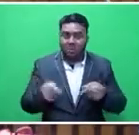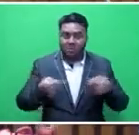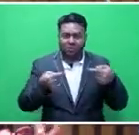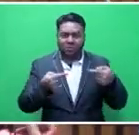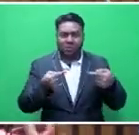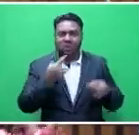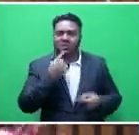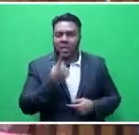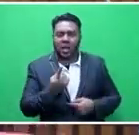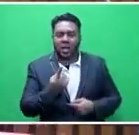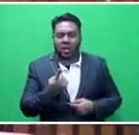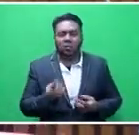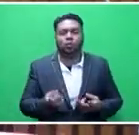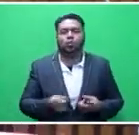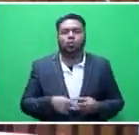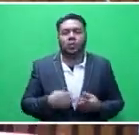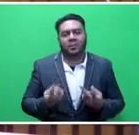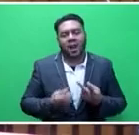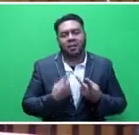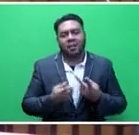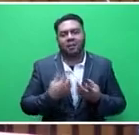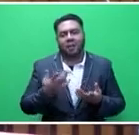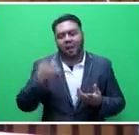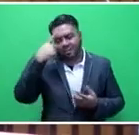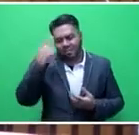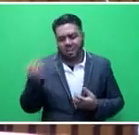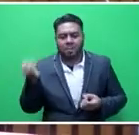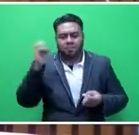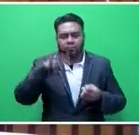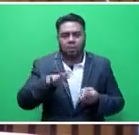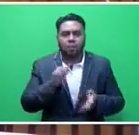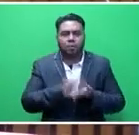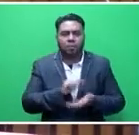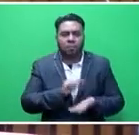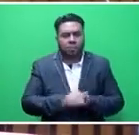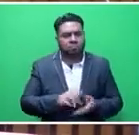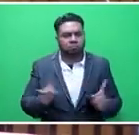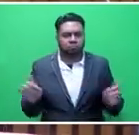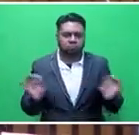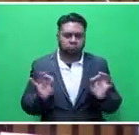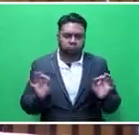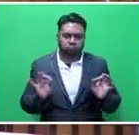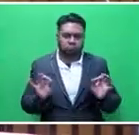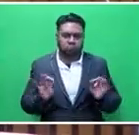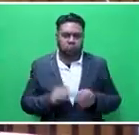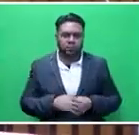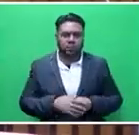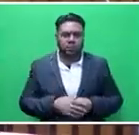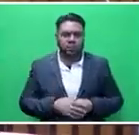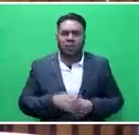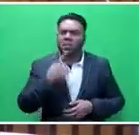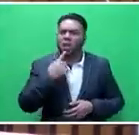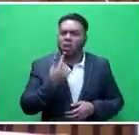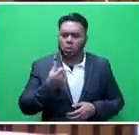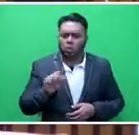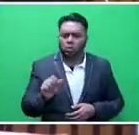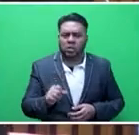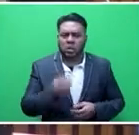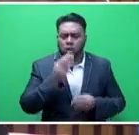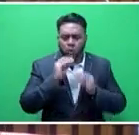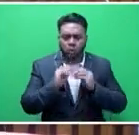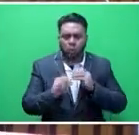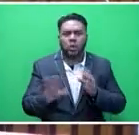has given an alternative. Not a single member. And they're saying we're using the Suki sellers. We receive